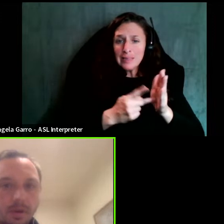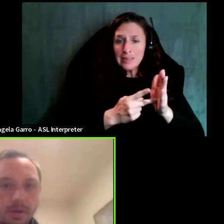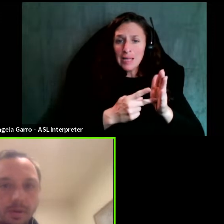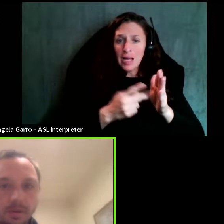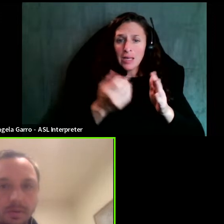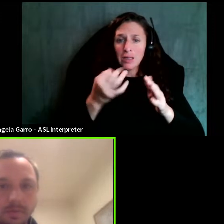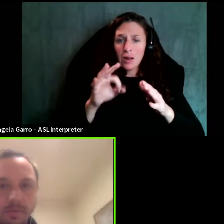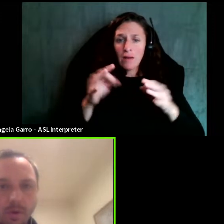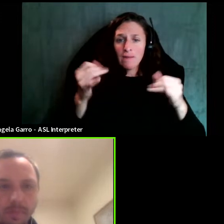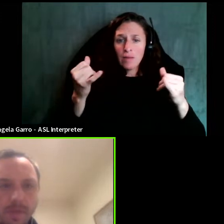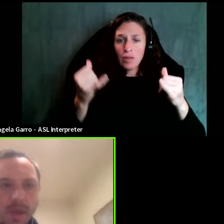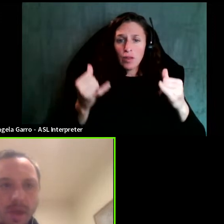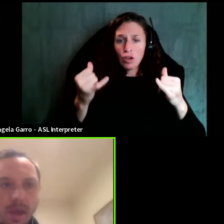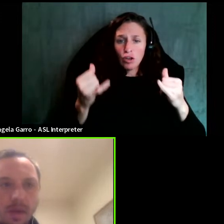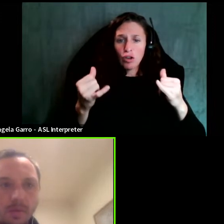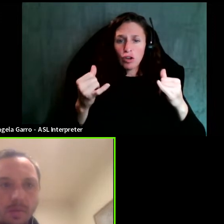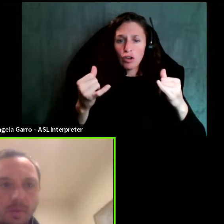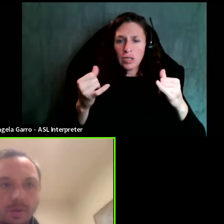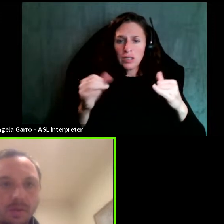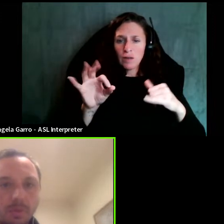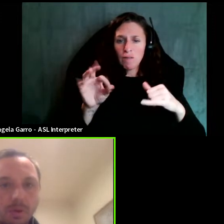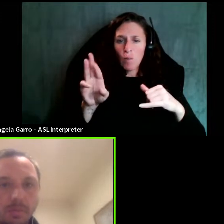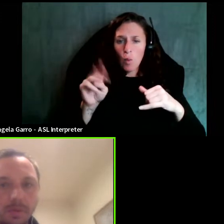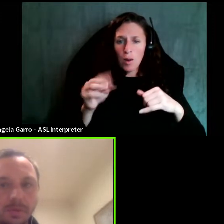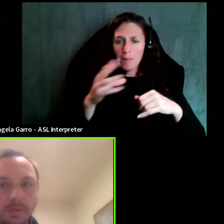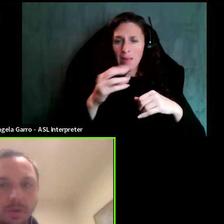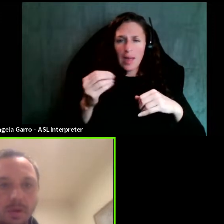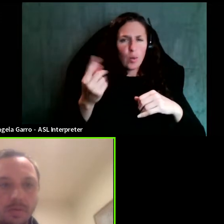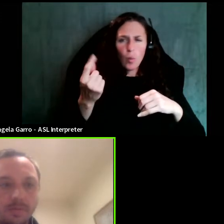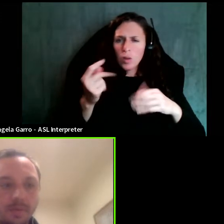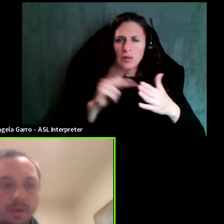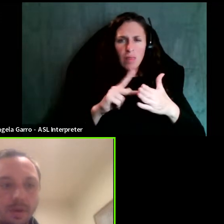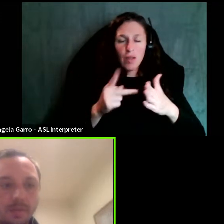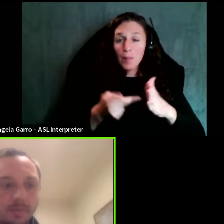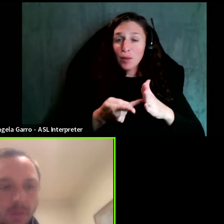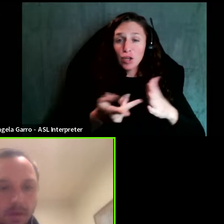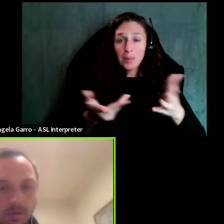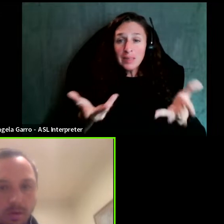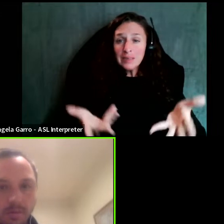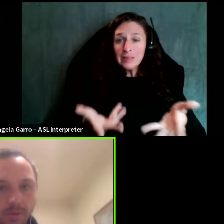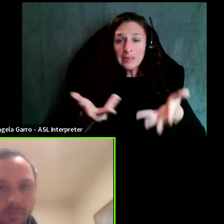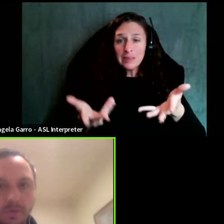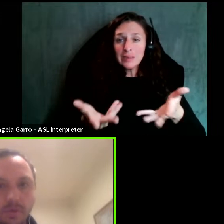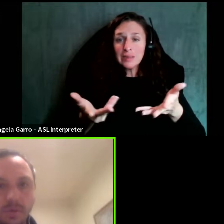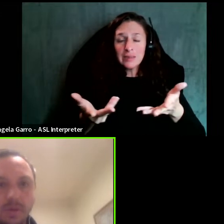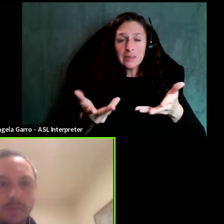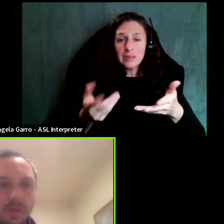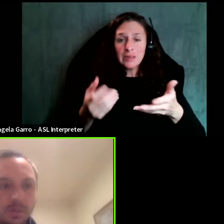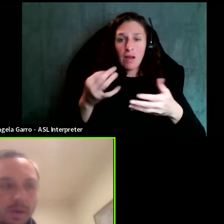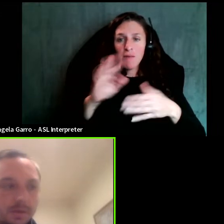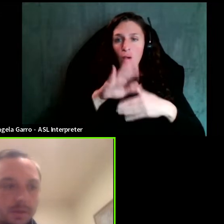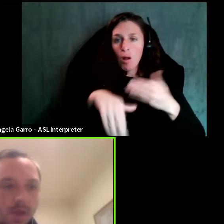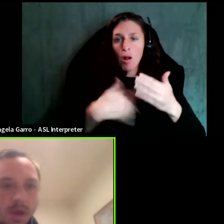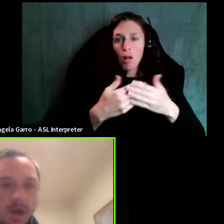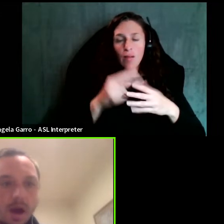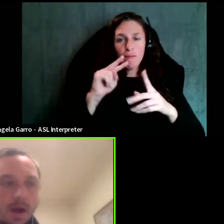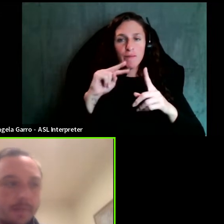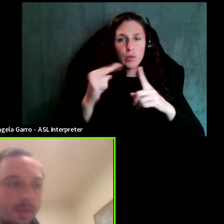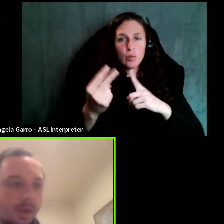the current forum, and what is the purpose of all of the views that have been